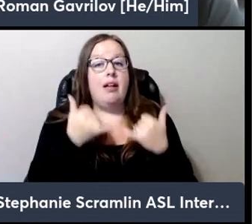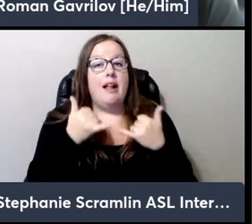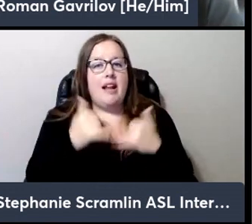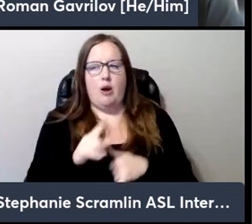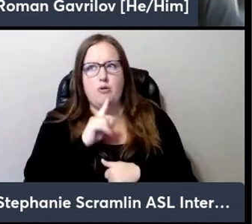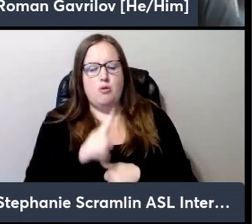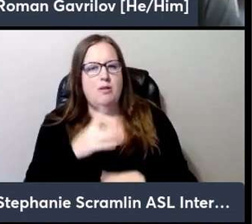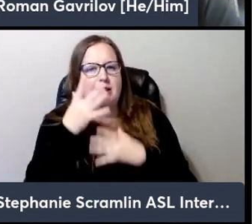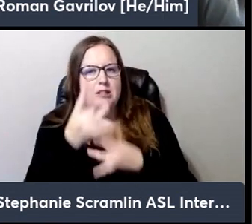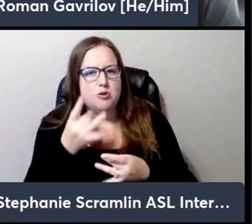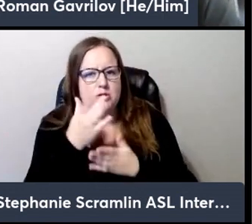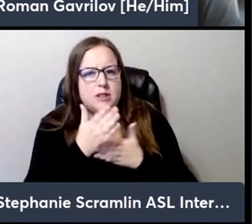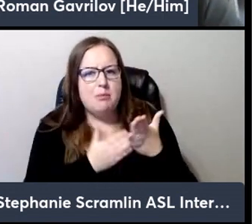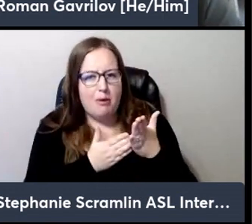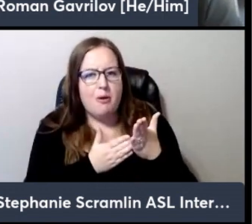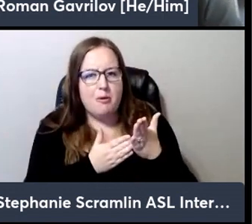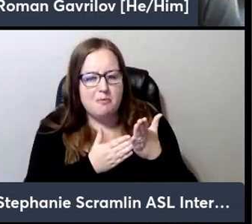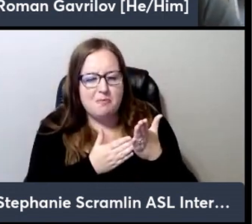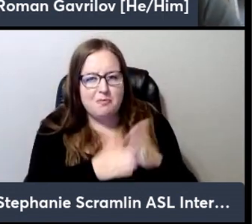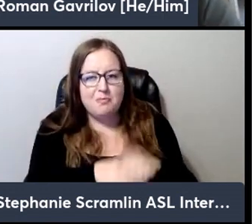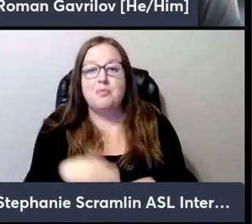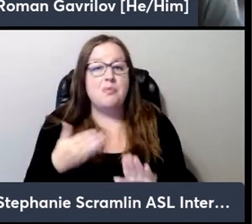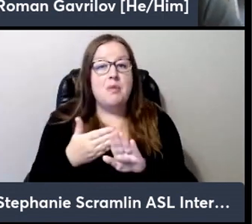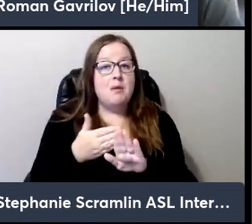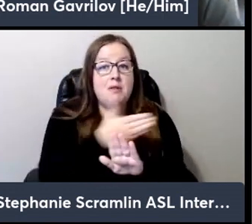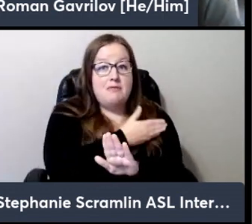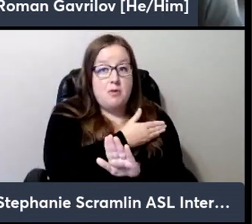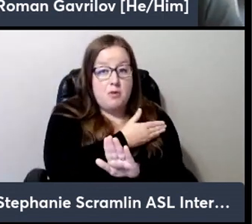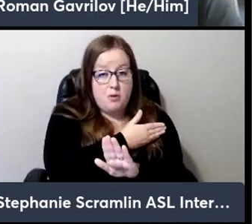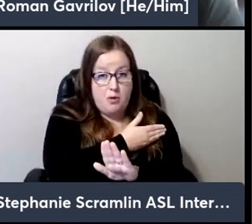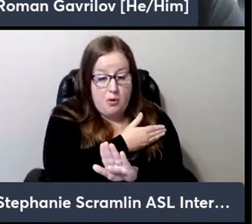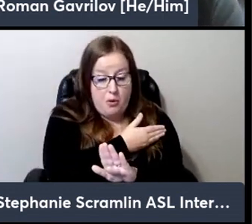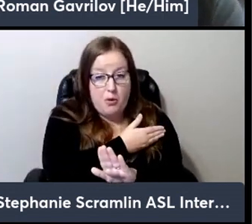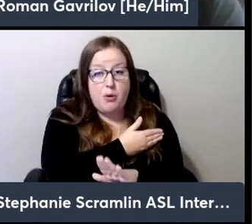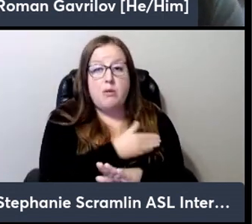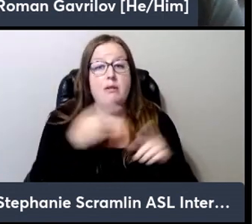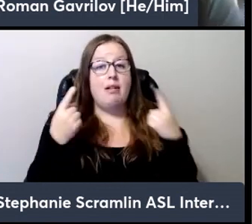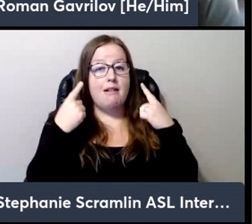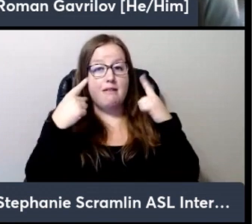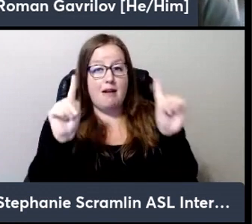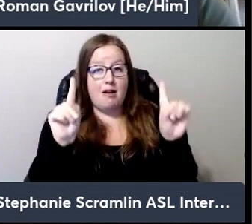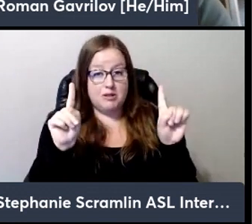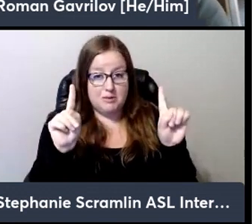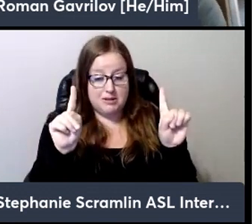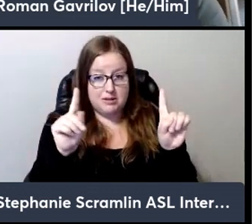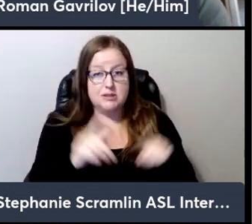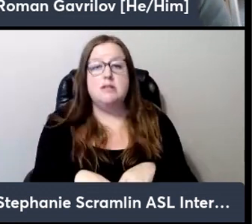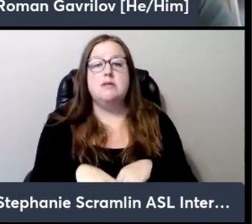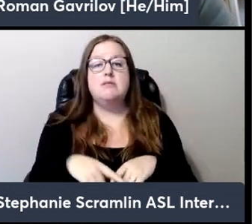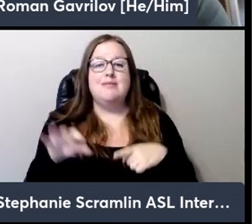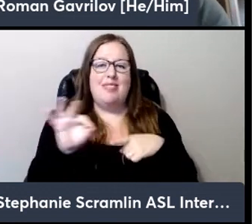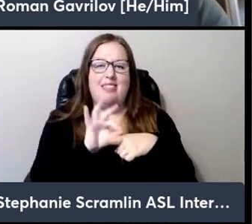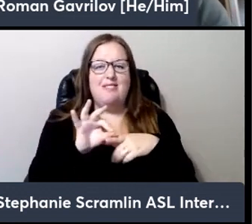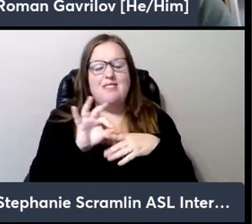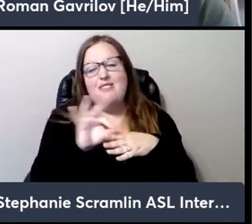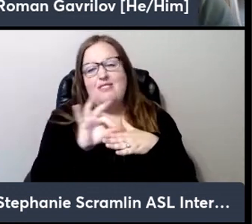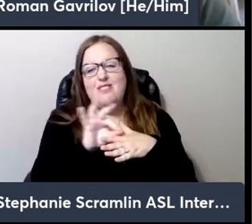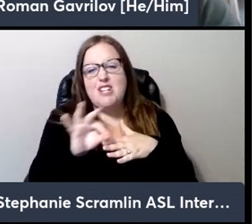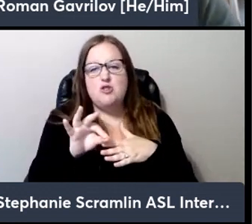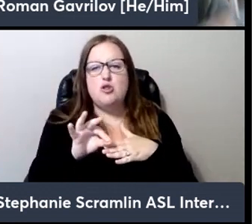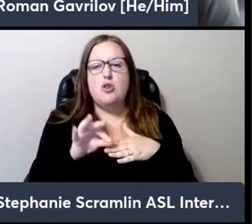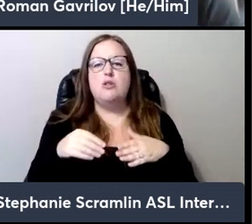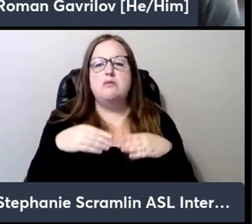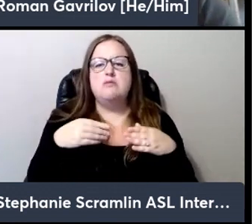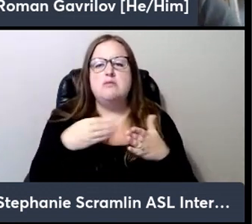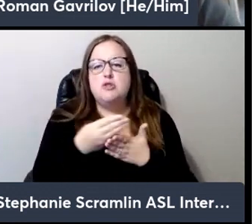interesting part here. Before the announcements we made, the new features we released, you had to choose